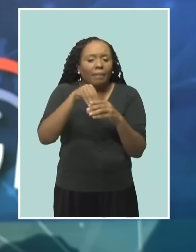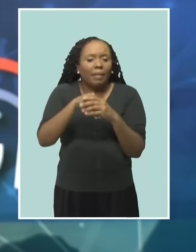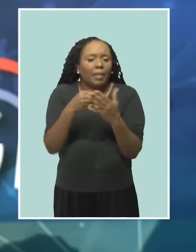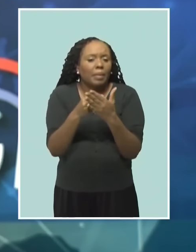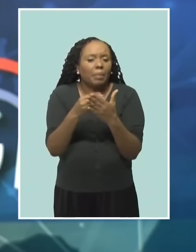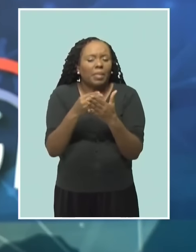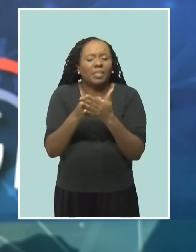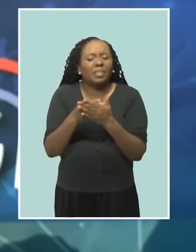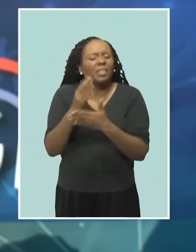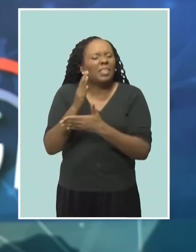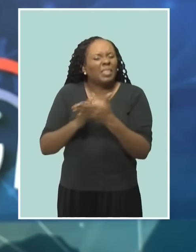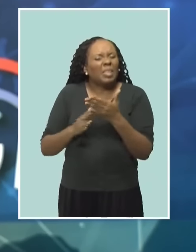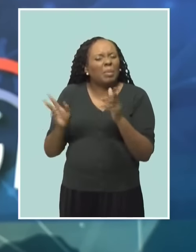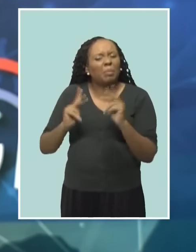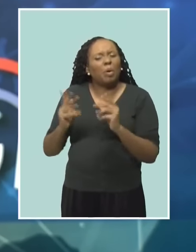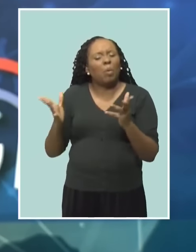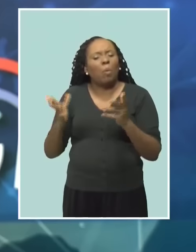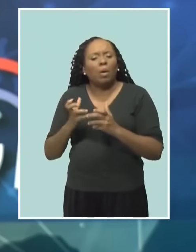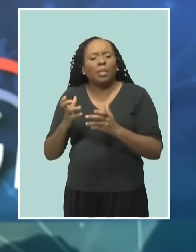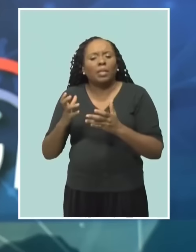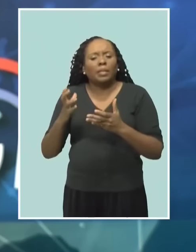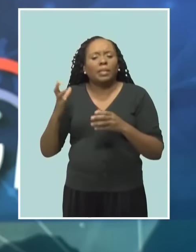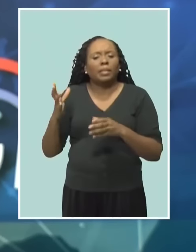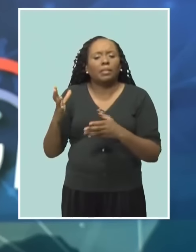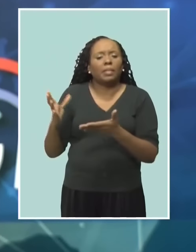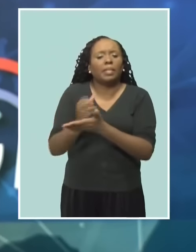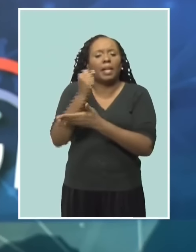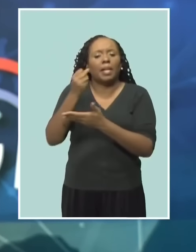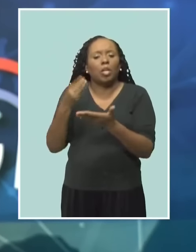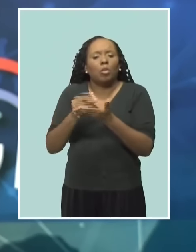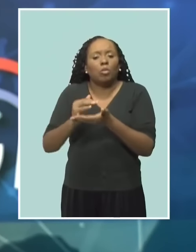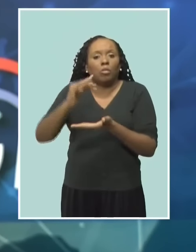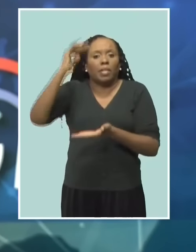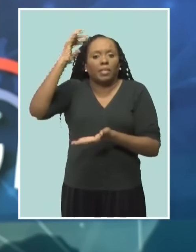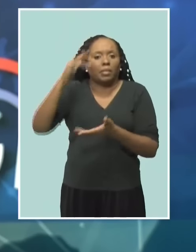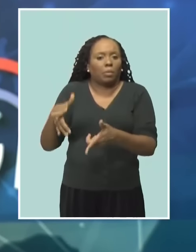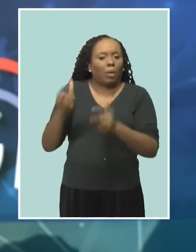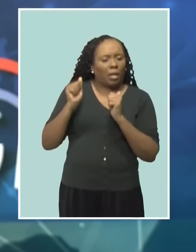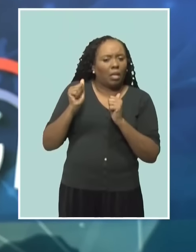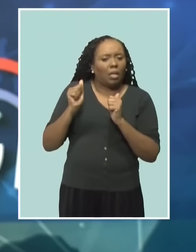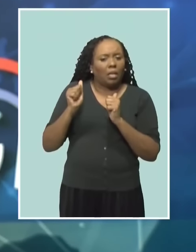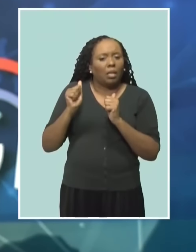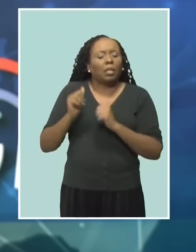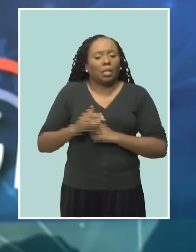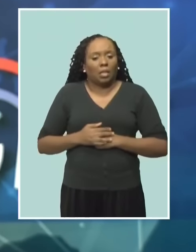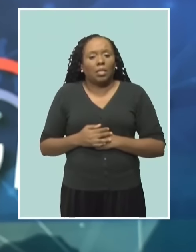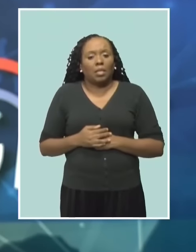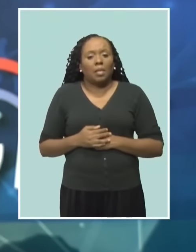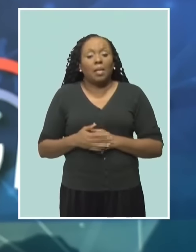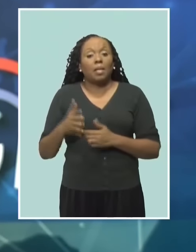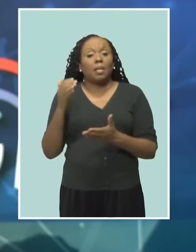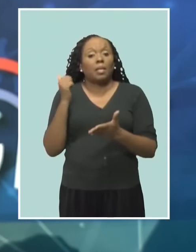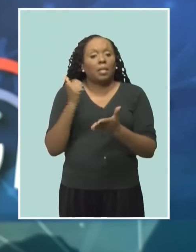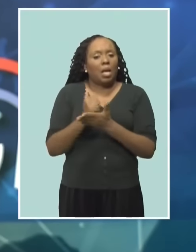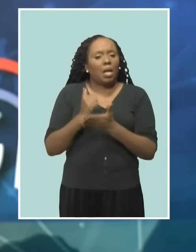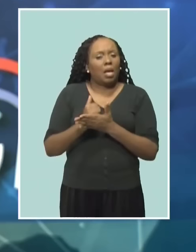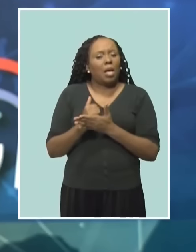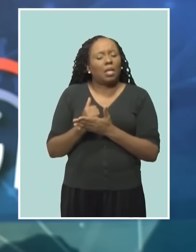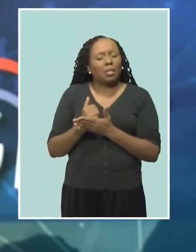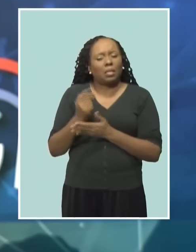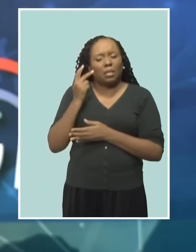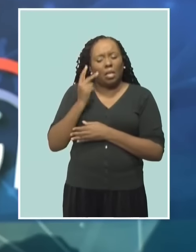due diligence when thinking of investing in what he called get-rich-quick schemes. In this regard, he noted that the bank